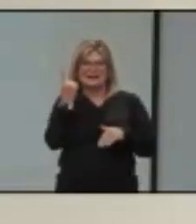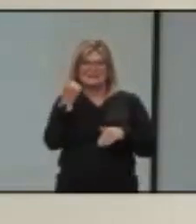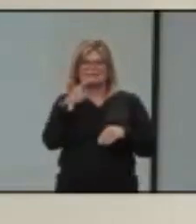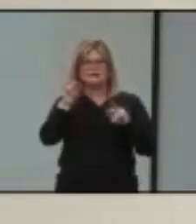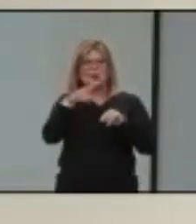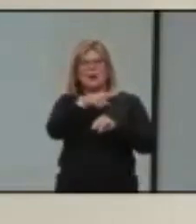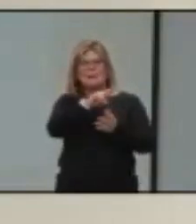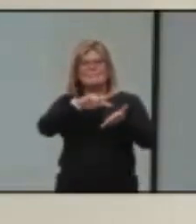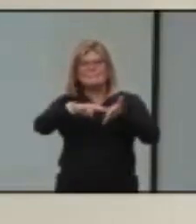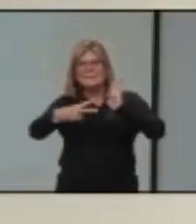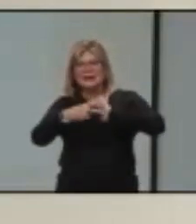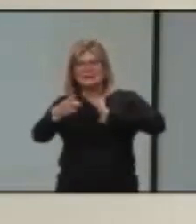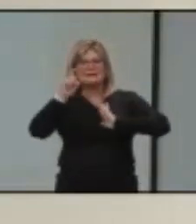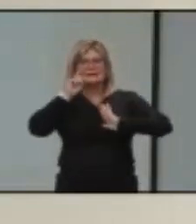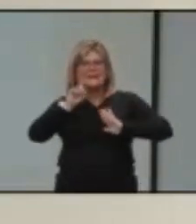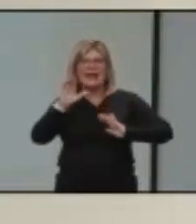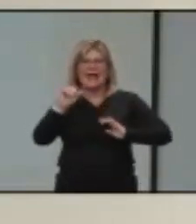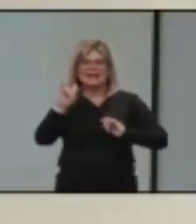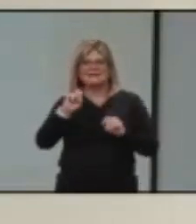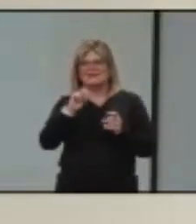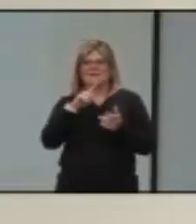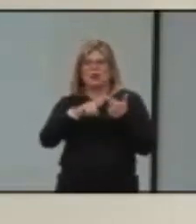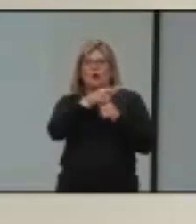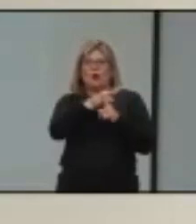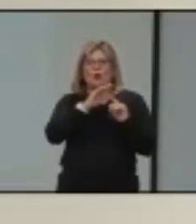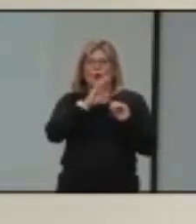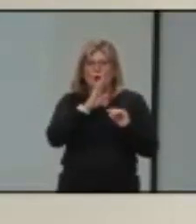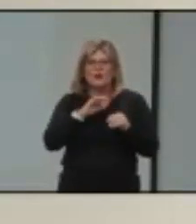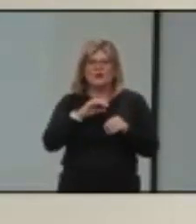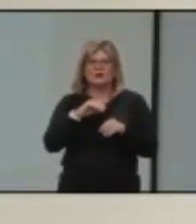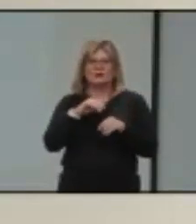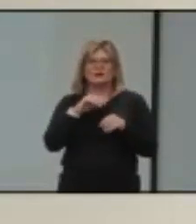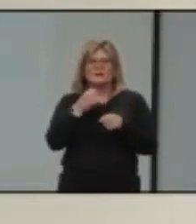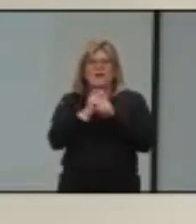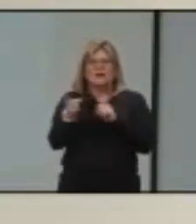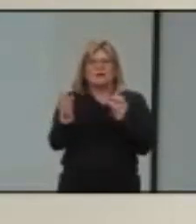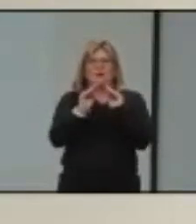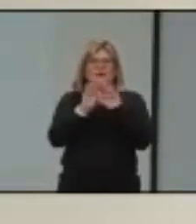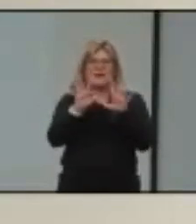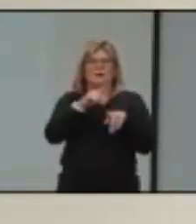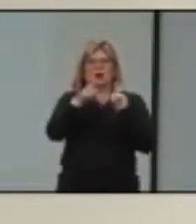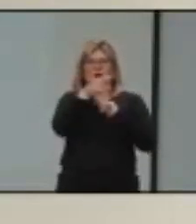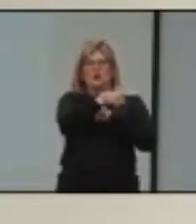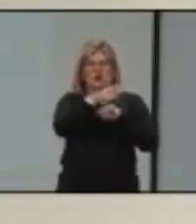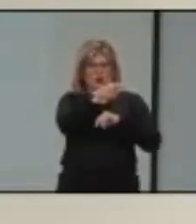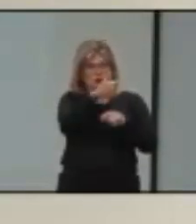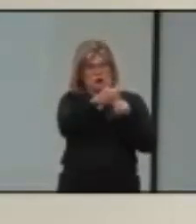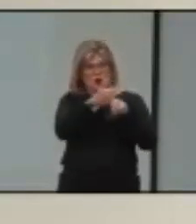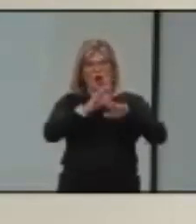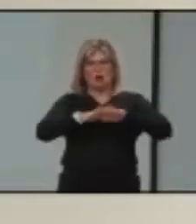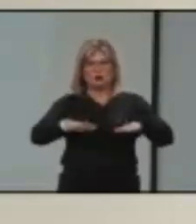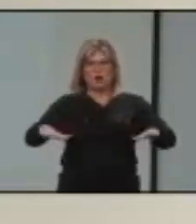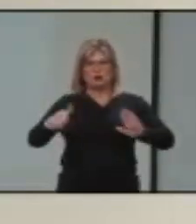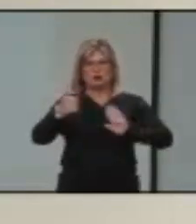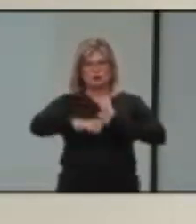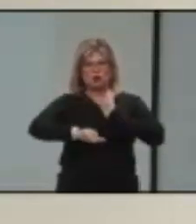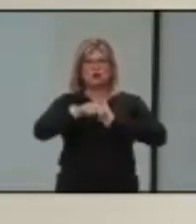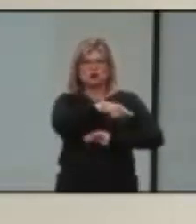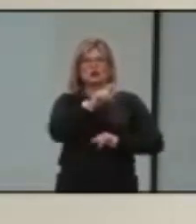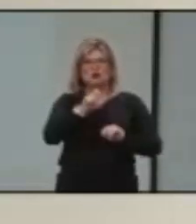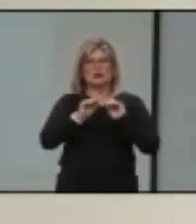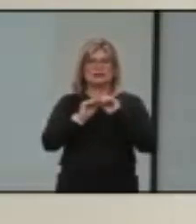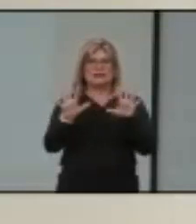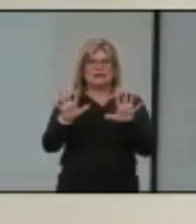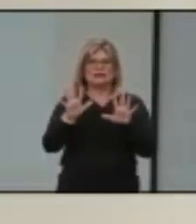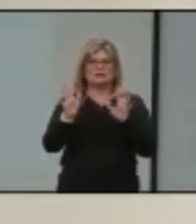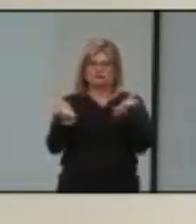have sex? Like, just wording it in a way that the kid can understand, but you're a pediatric surgeon. You should be able to know